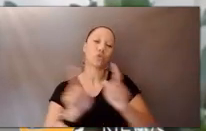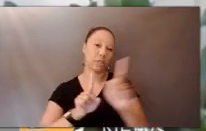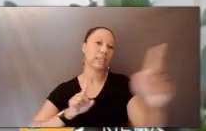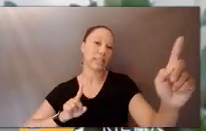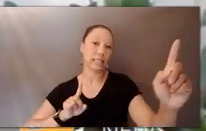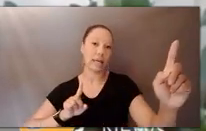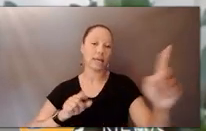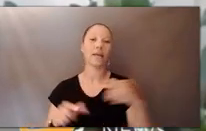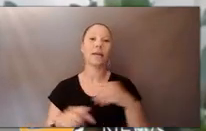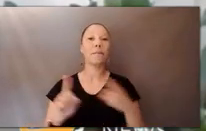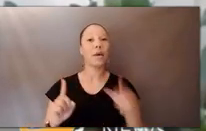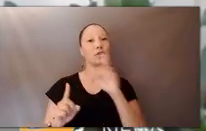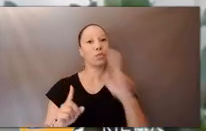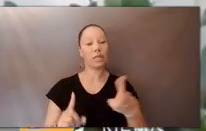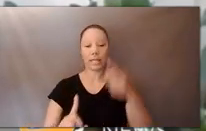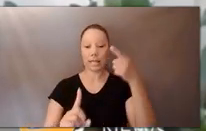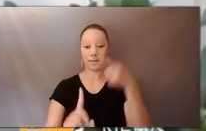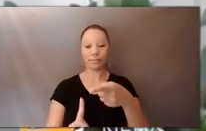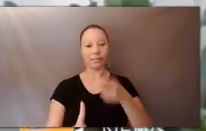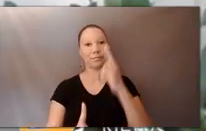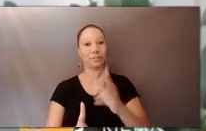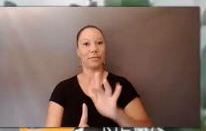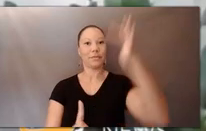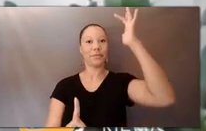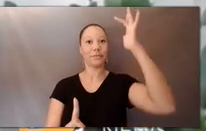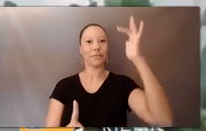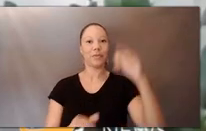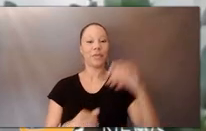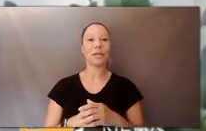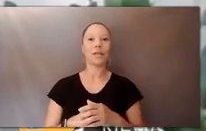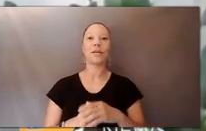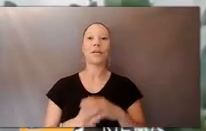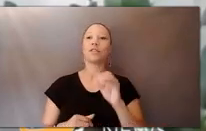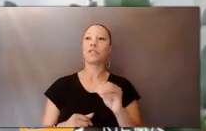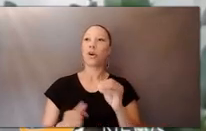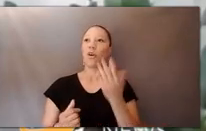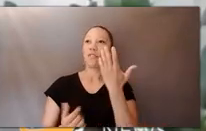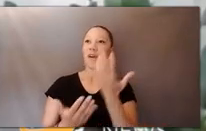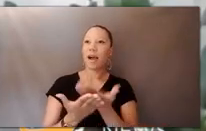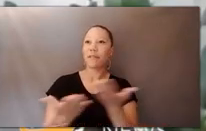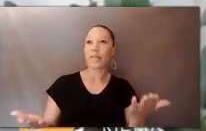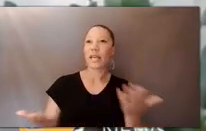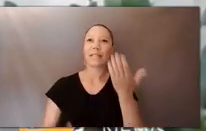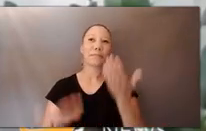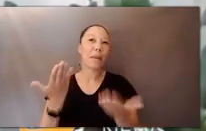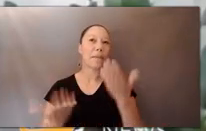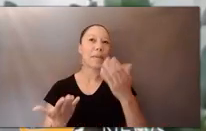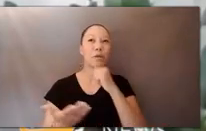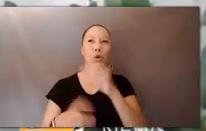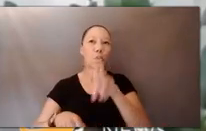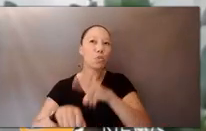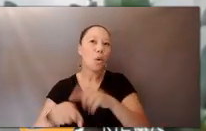out as you're getting ready for college. You can grow your skill set. So find things that you maybe ordinarily you wouldn't be